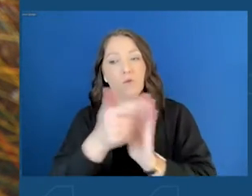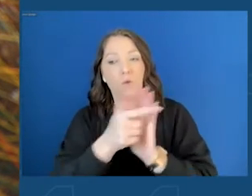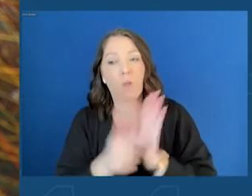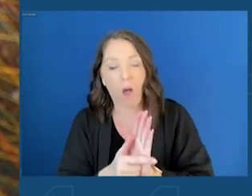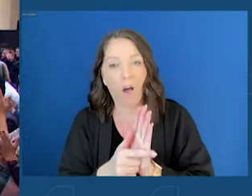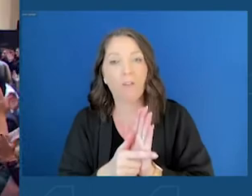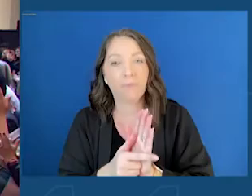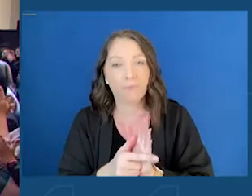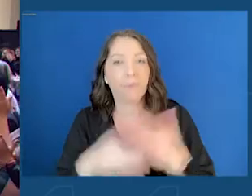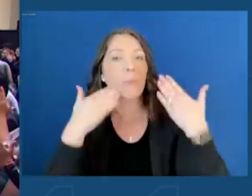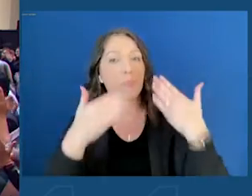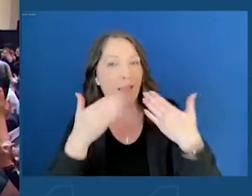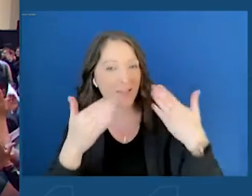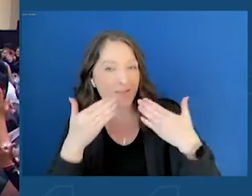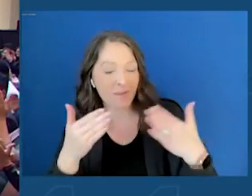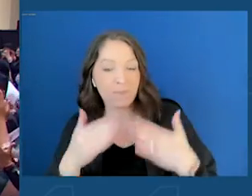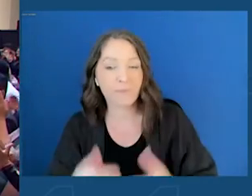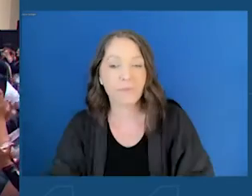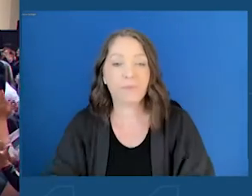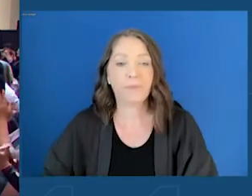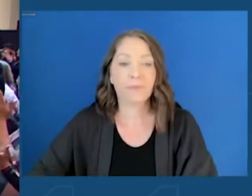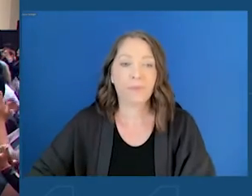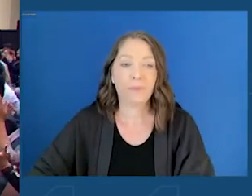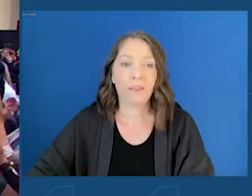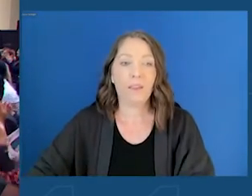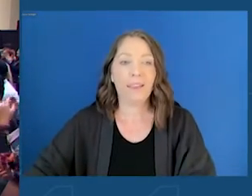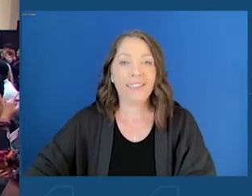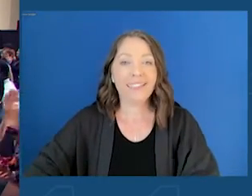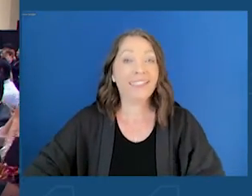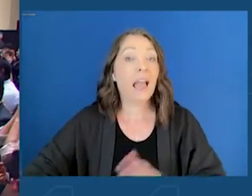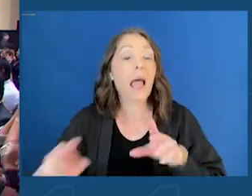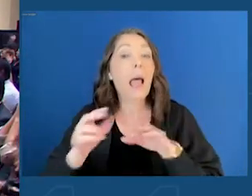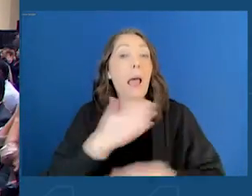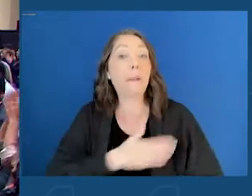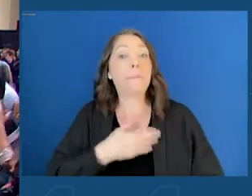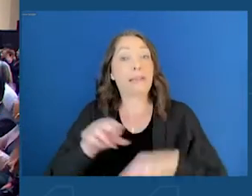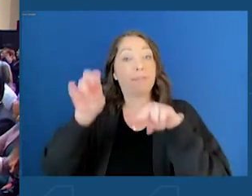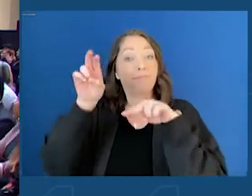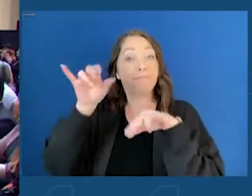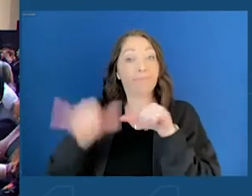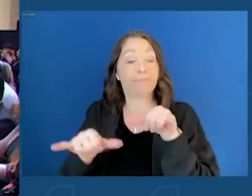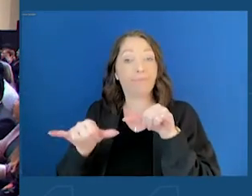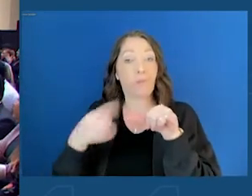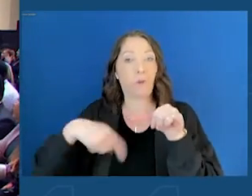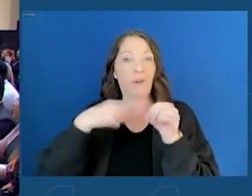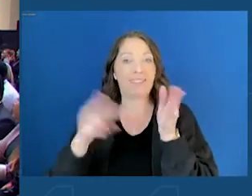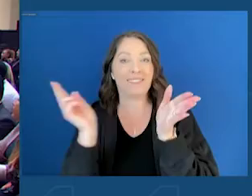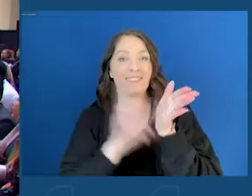Please remain seated as we sign the bill.